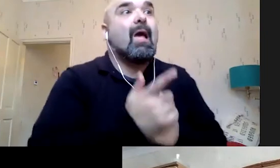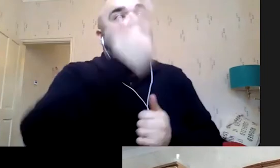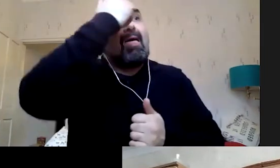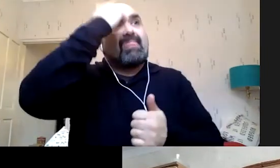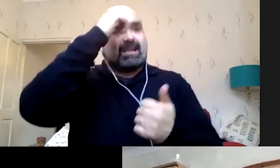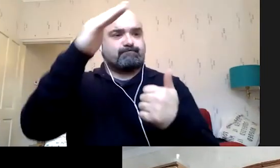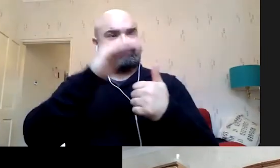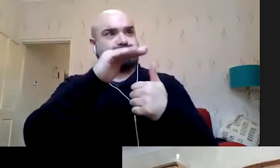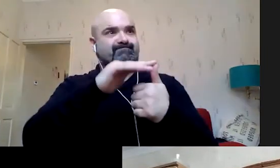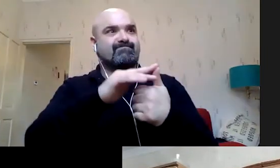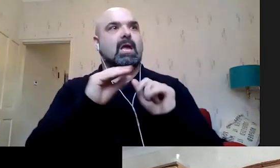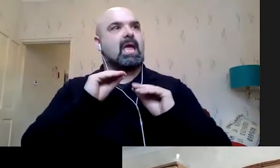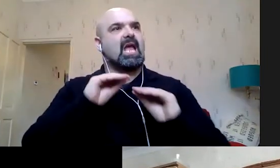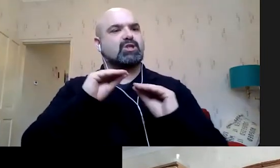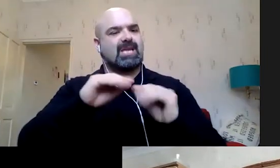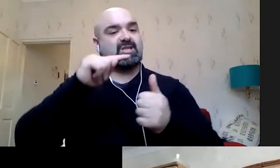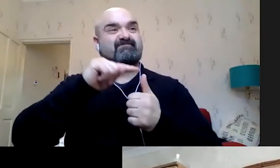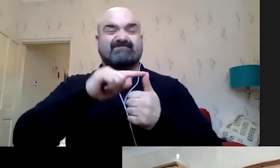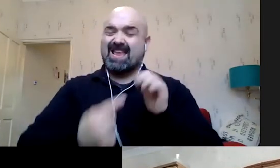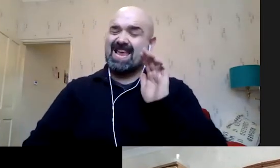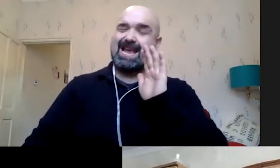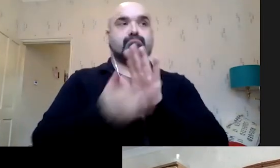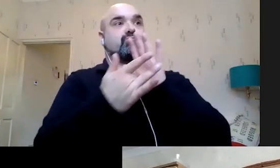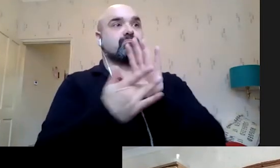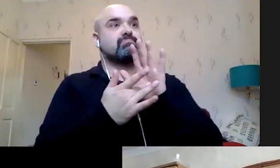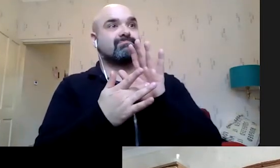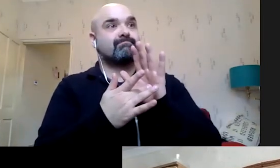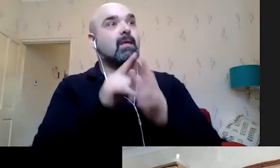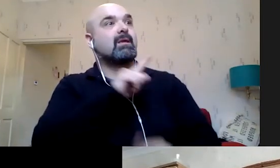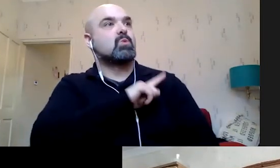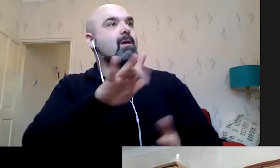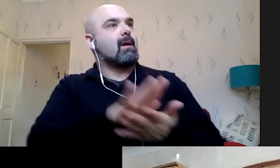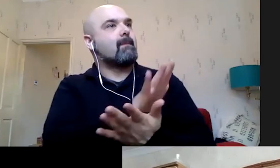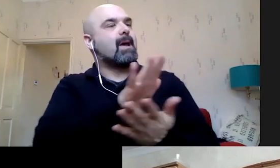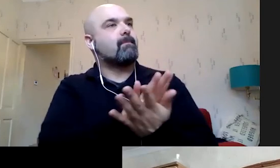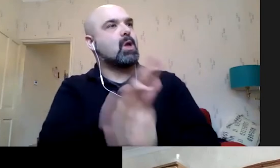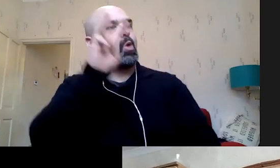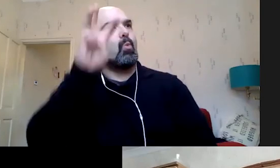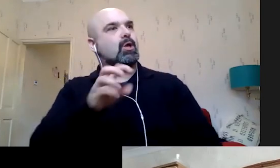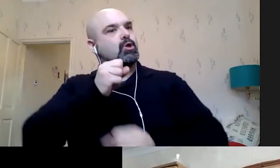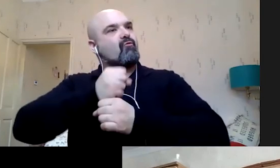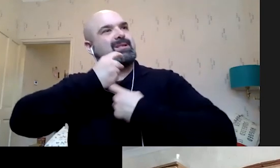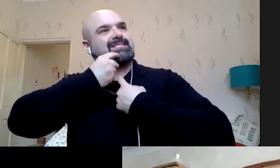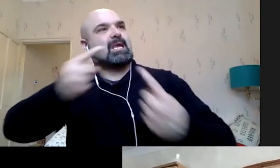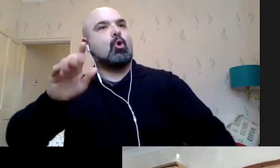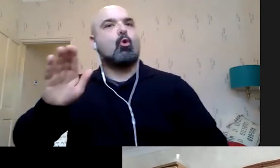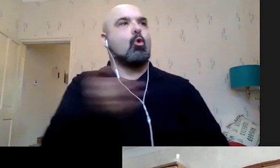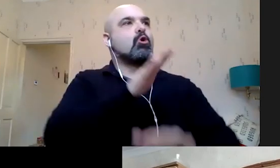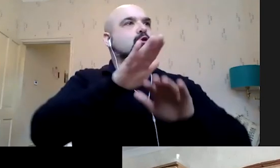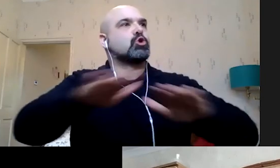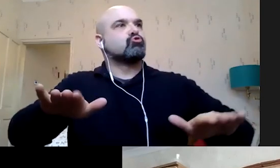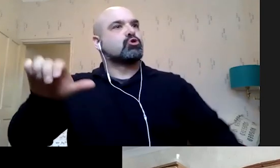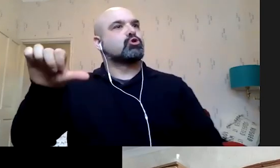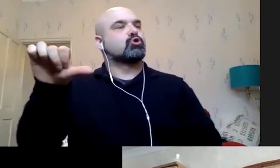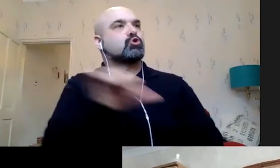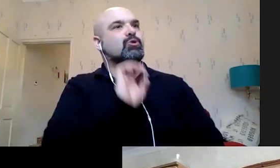and foremost that the education one is really important. That's why I'm pleased that the Welsh Government has said that all children should